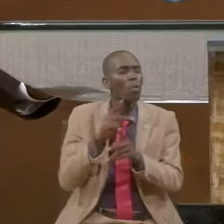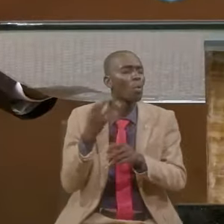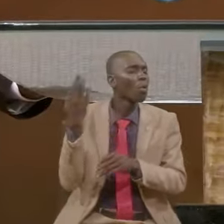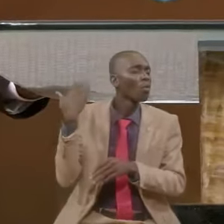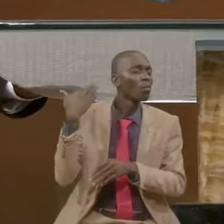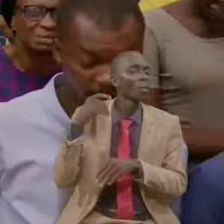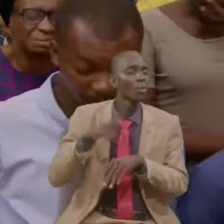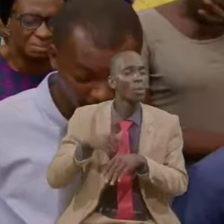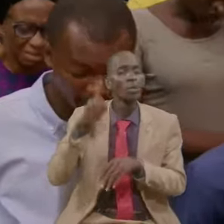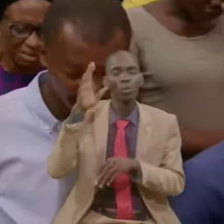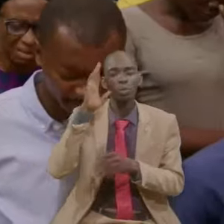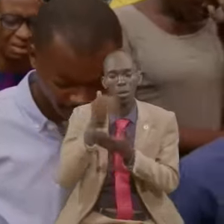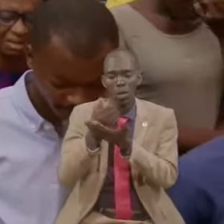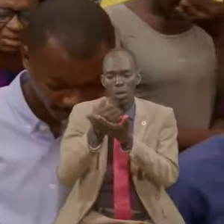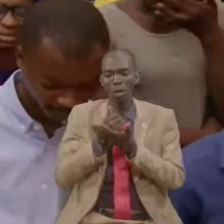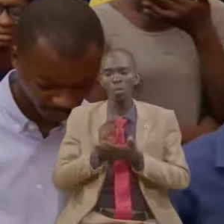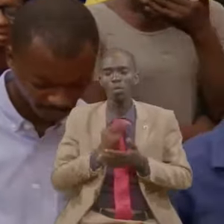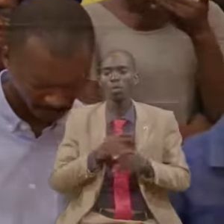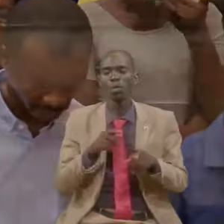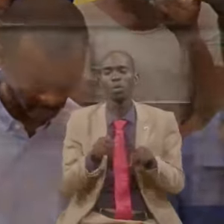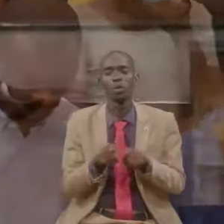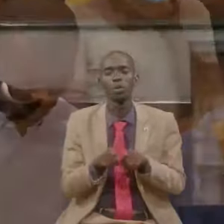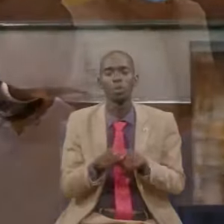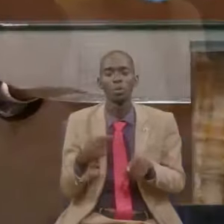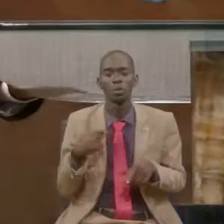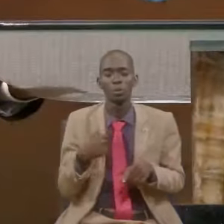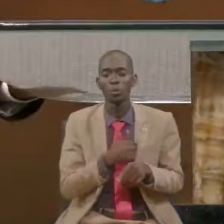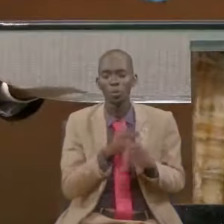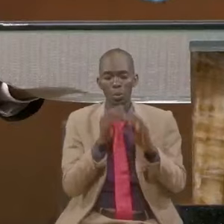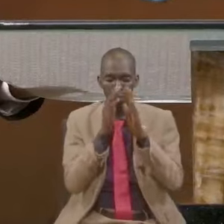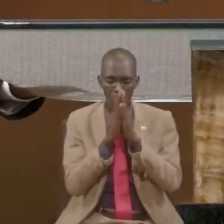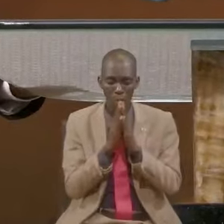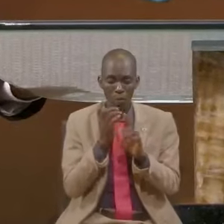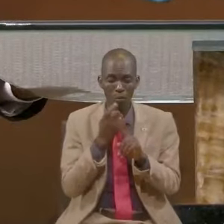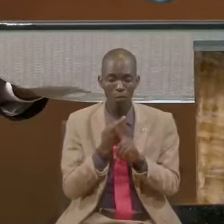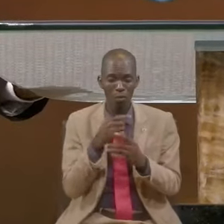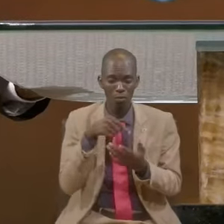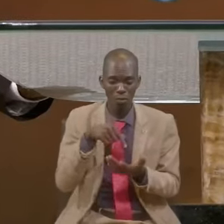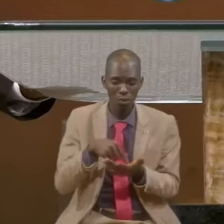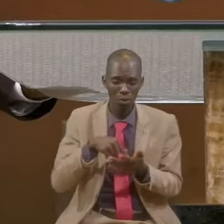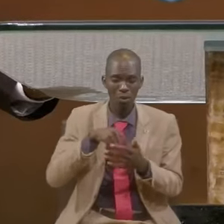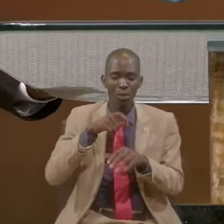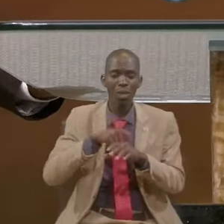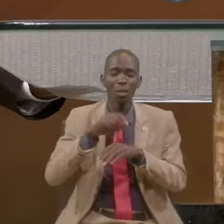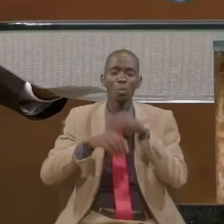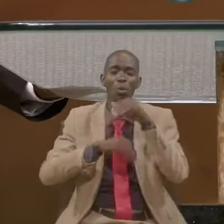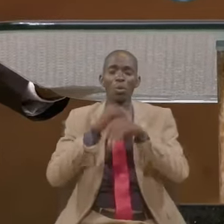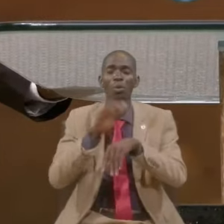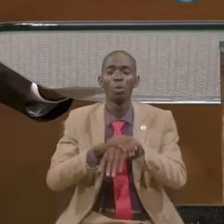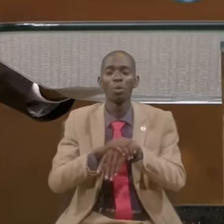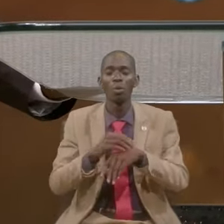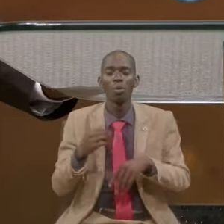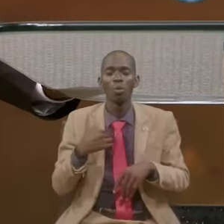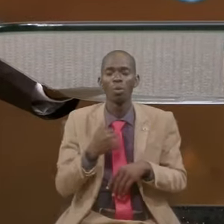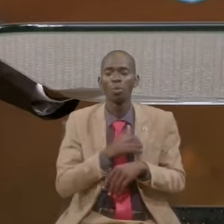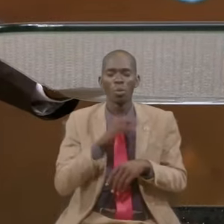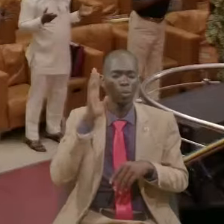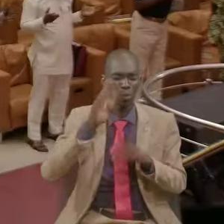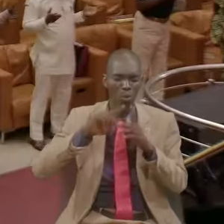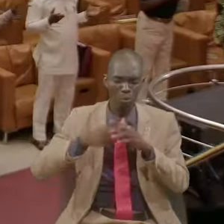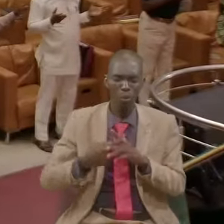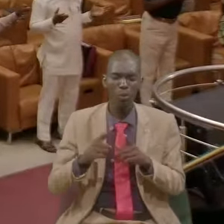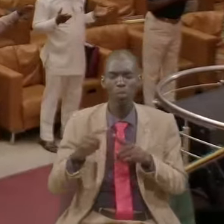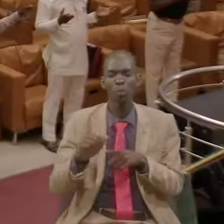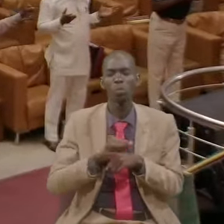will help us. We pray, Lord, from this very moment, we'll begin to practice